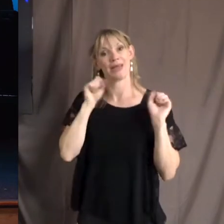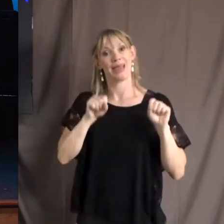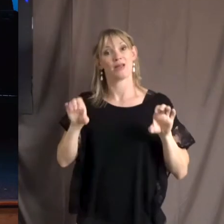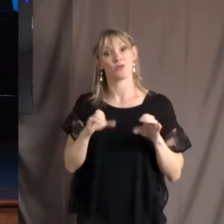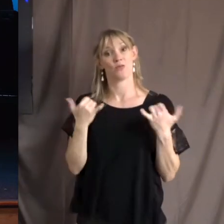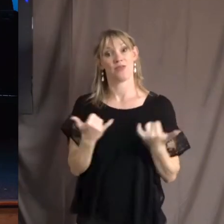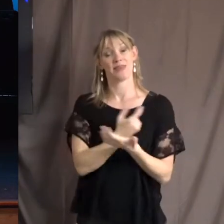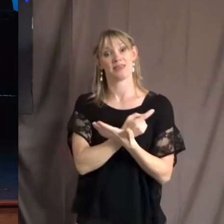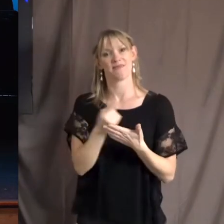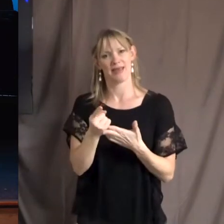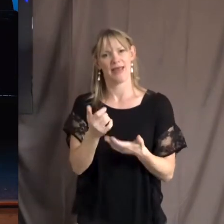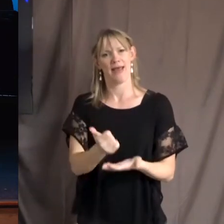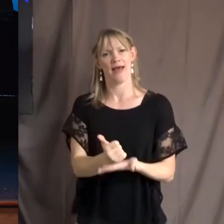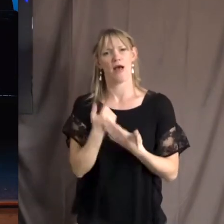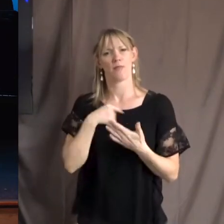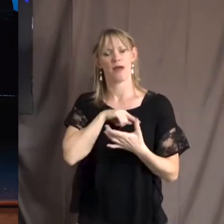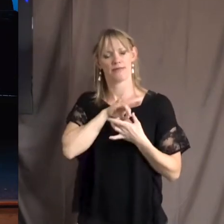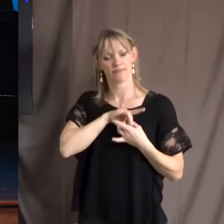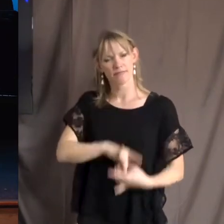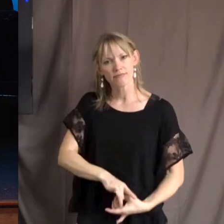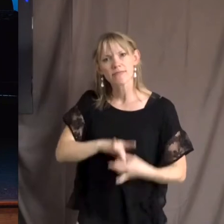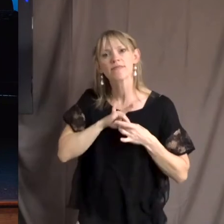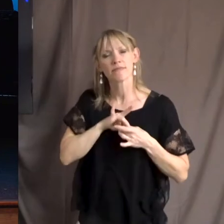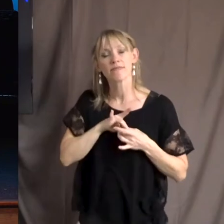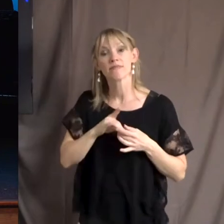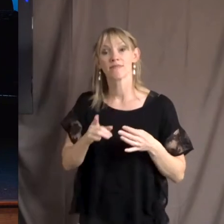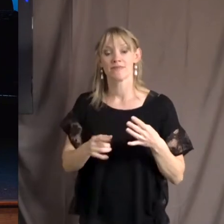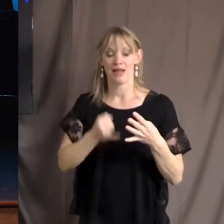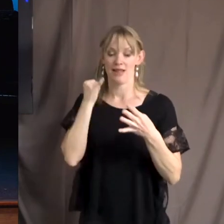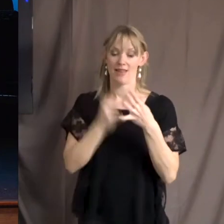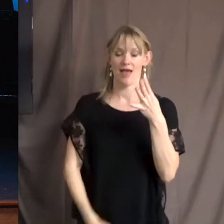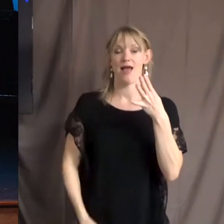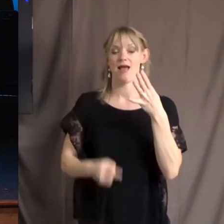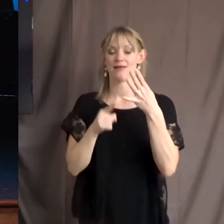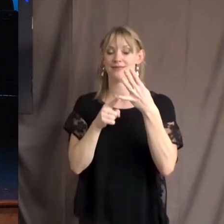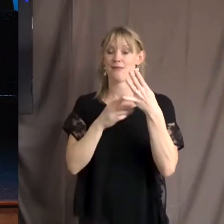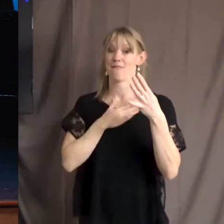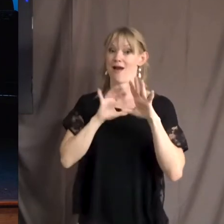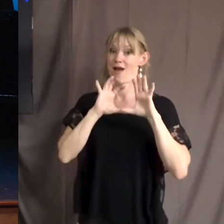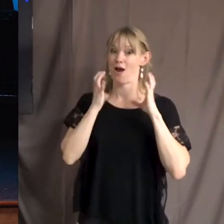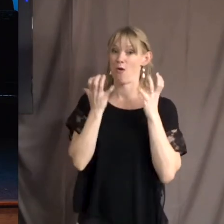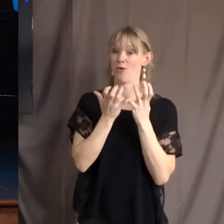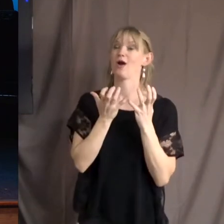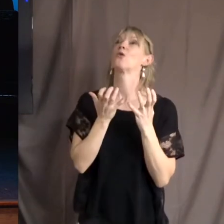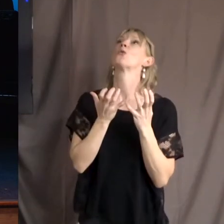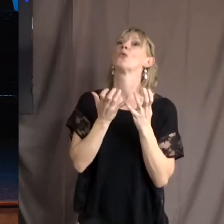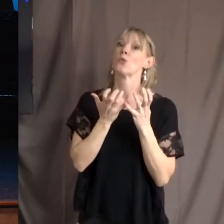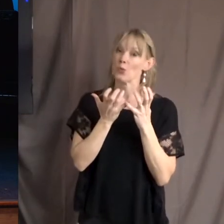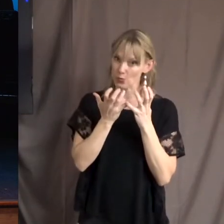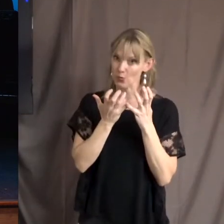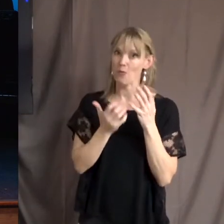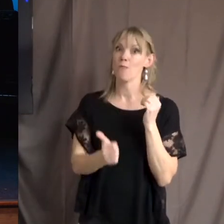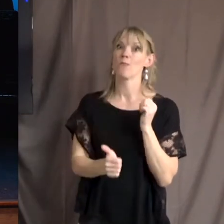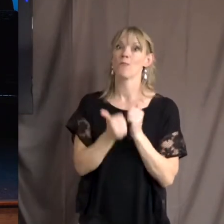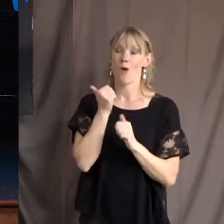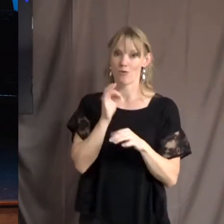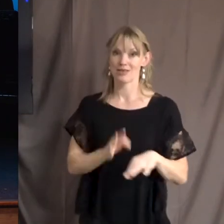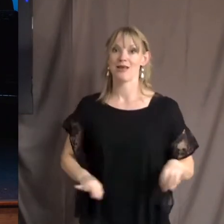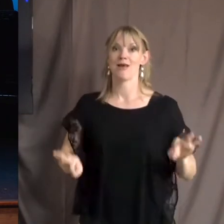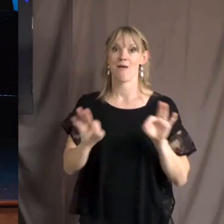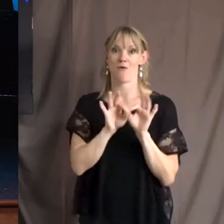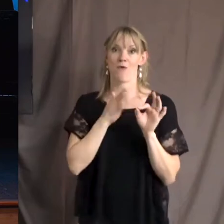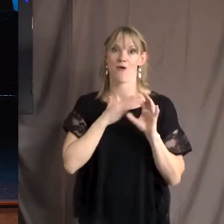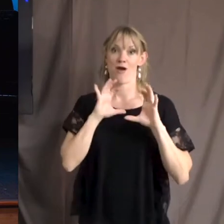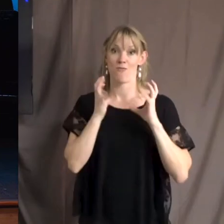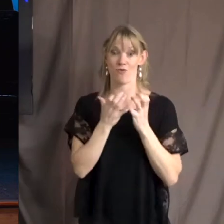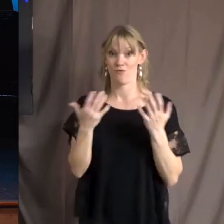that can help to anchor us in. And the last one, which in my world has often proved to be one of the most important ones, is something